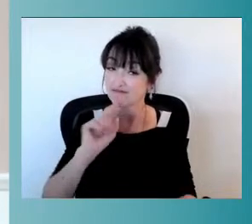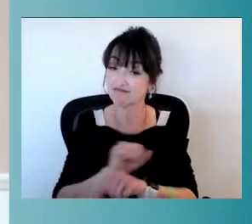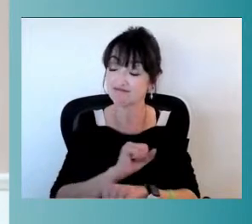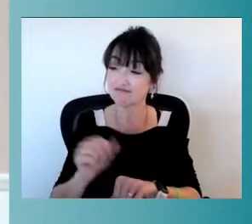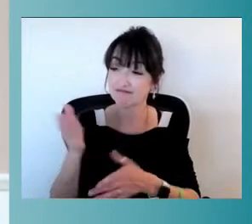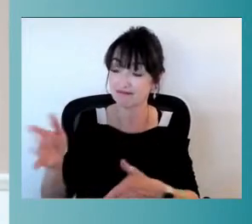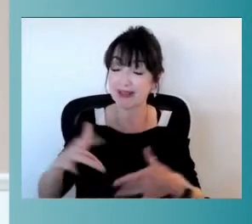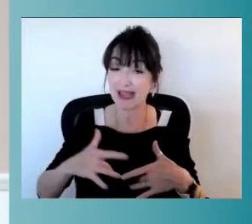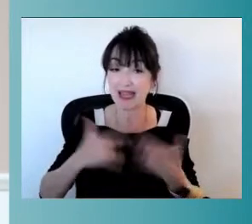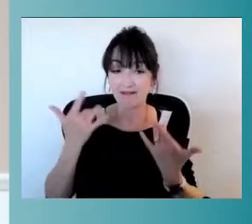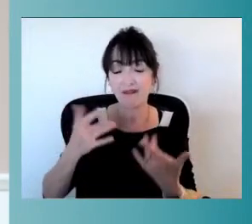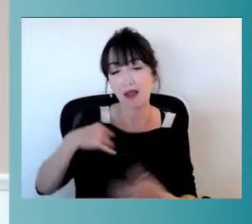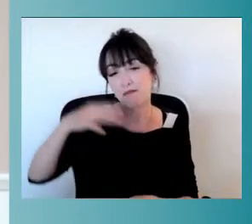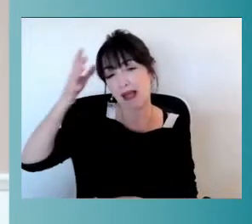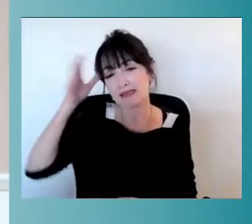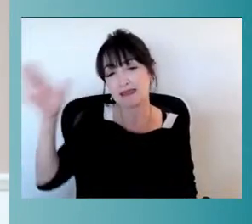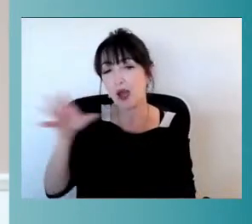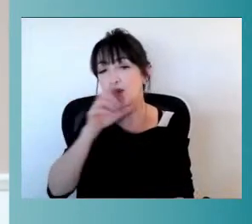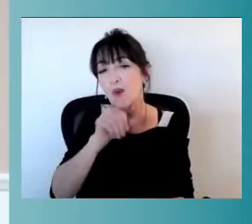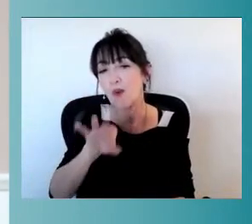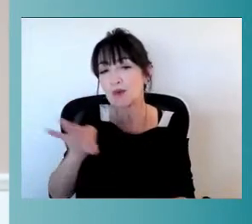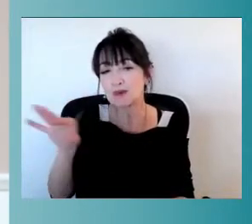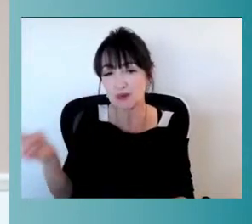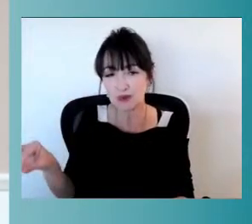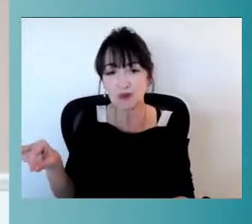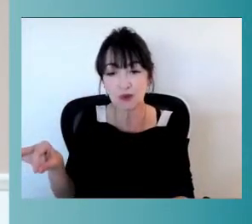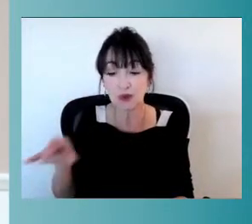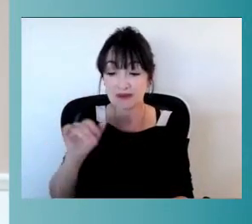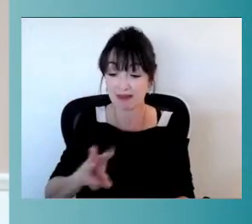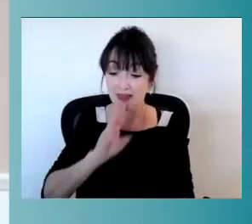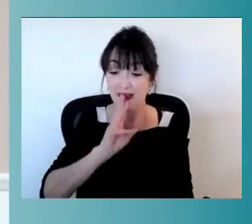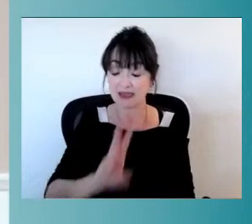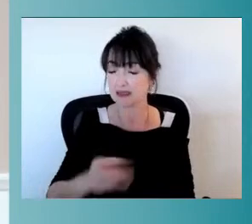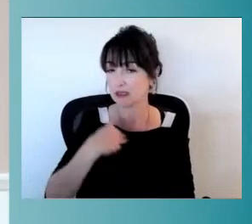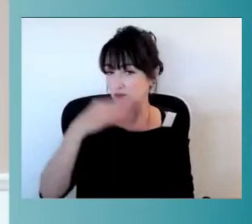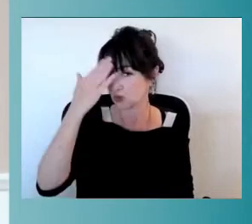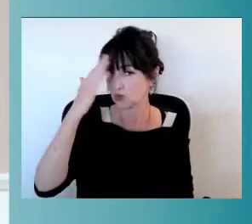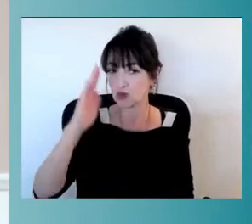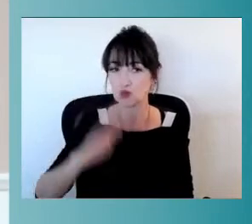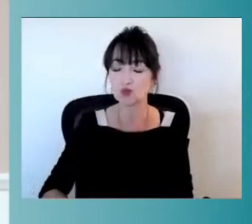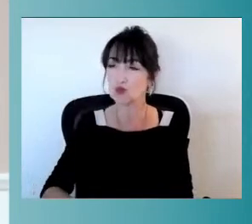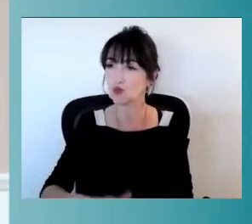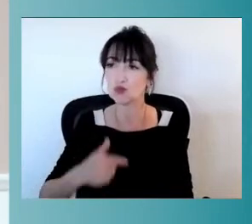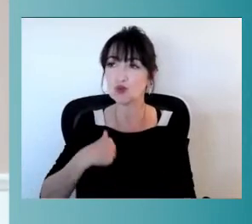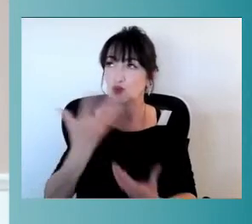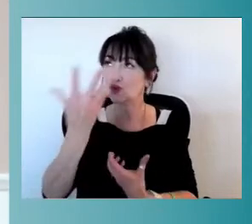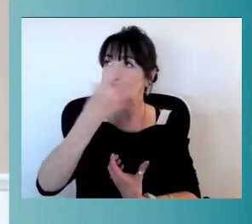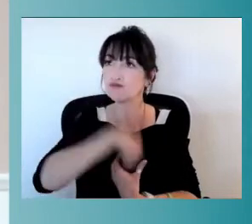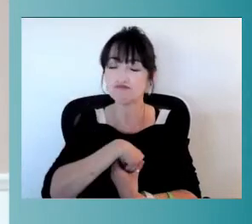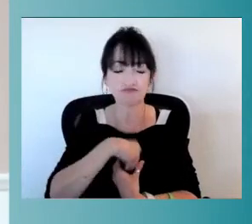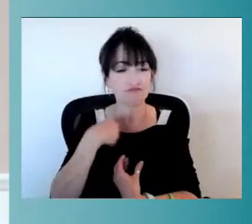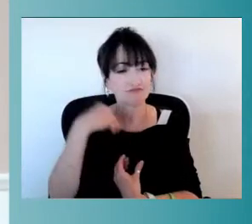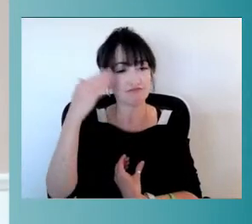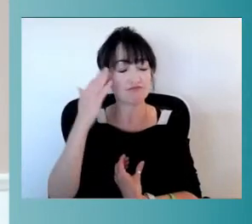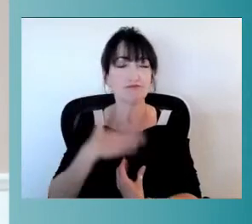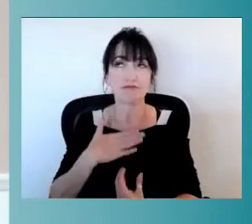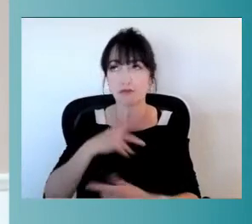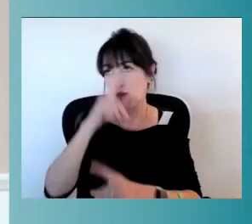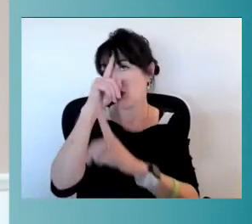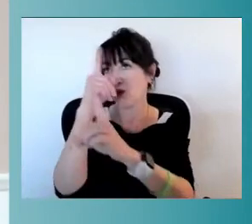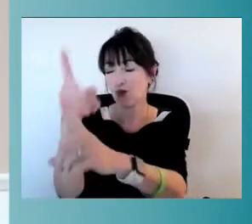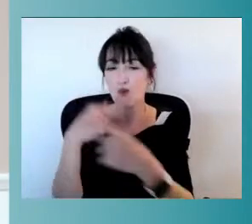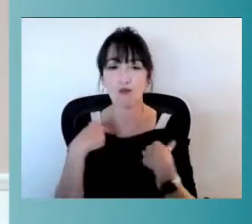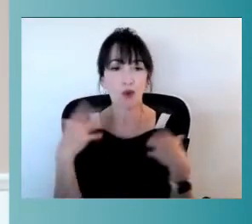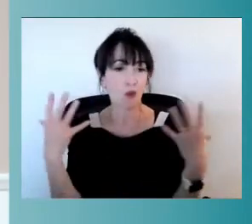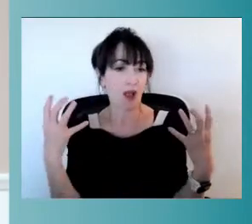at. And you know, from here on then, at age 6, I knew that DJing is what I wanted to continue to do. At the event, I